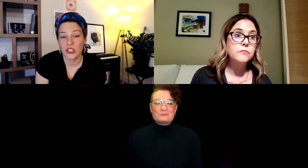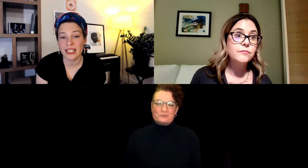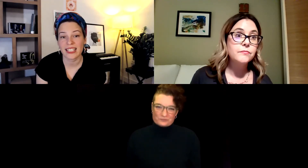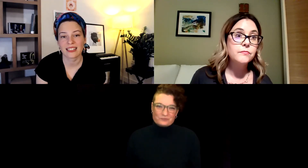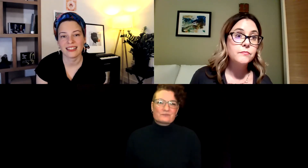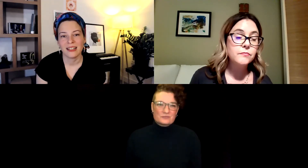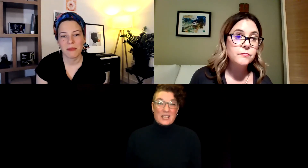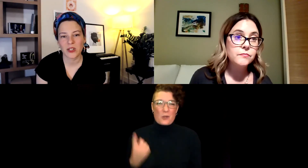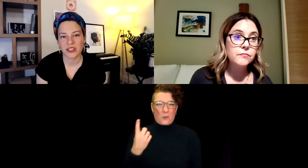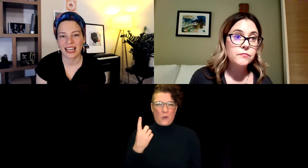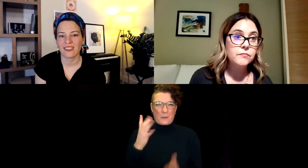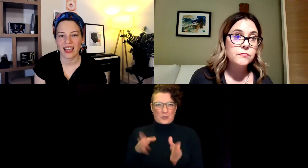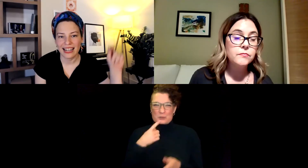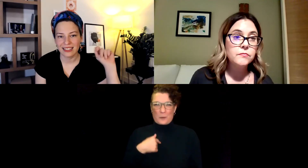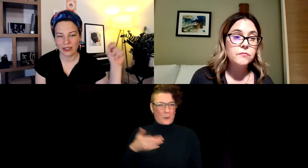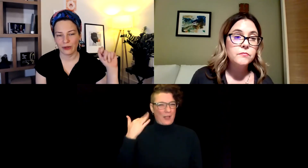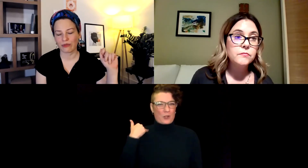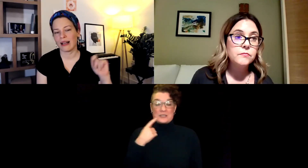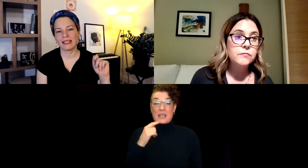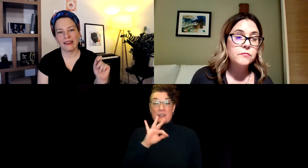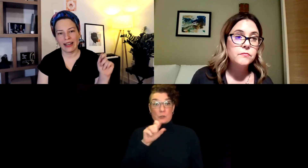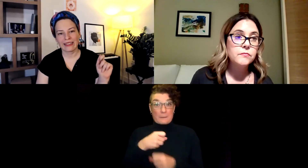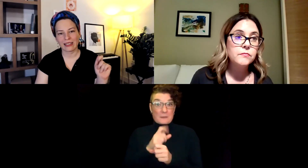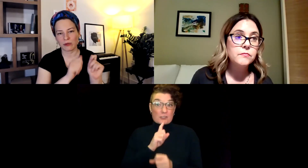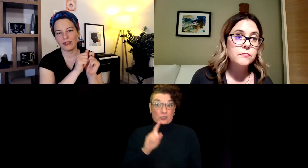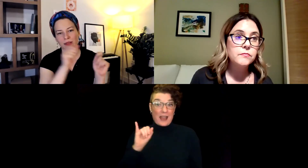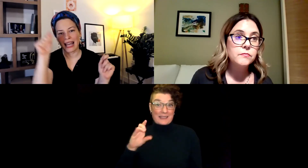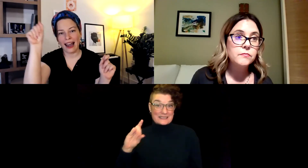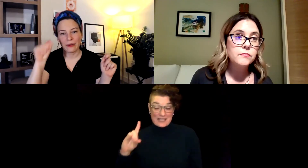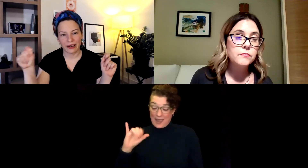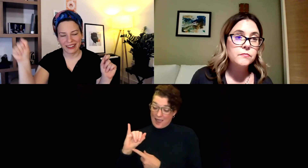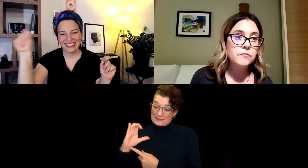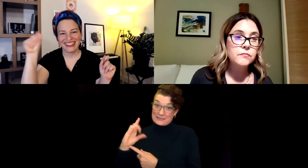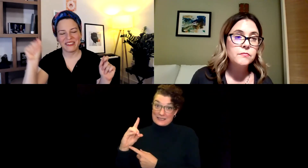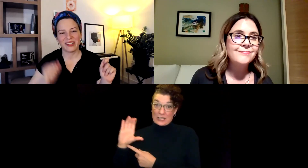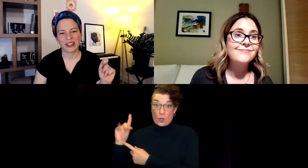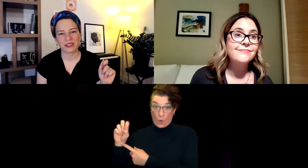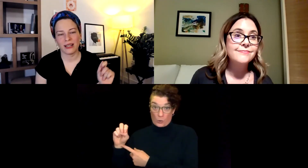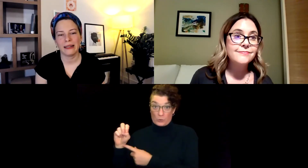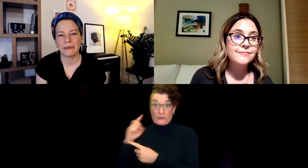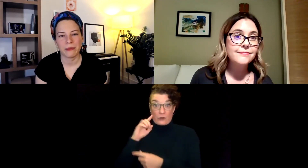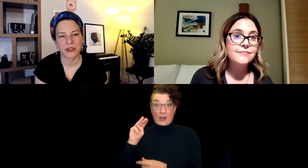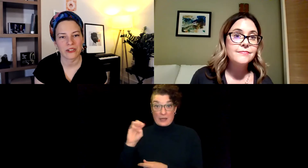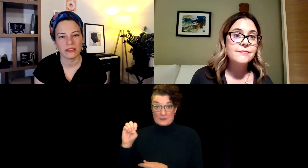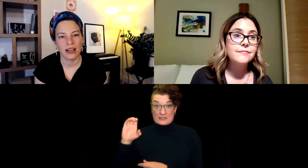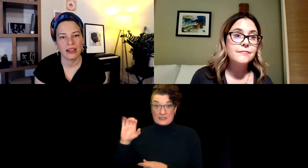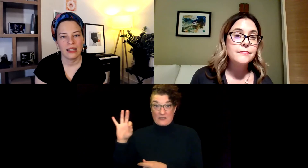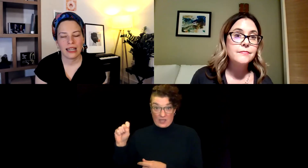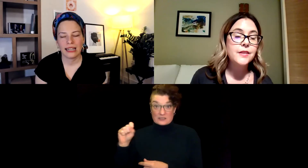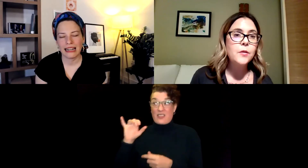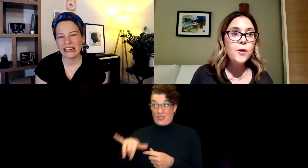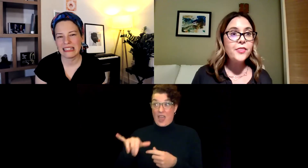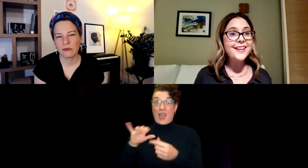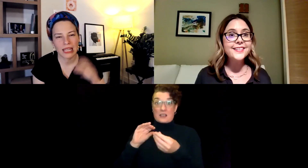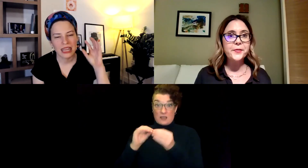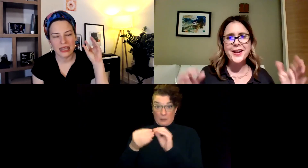could just make sure that the ICD code for ME/CFS is related to an hour of a doctor's time, that would change a lot. And